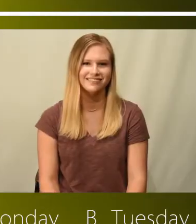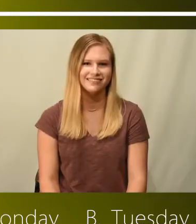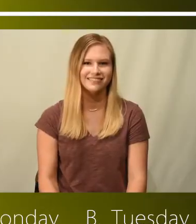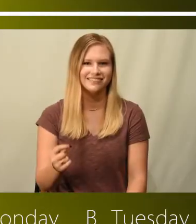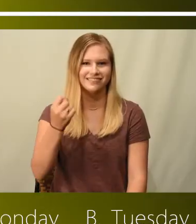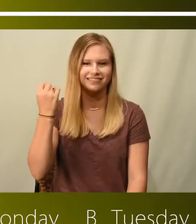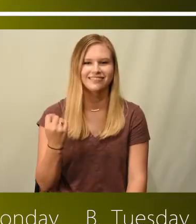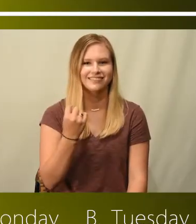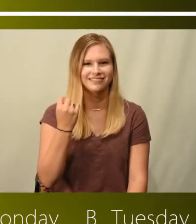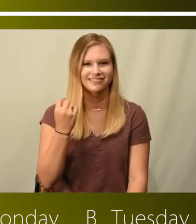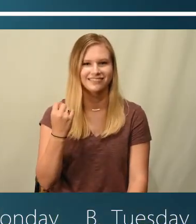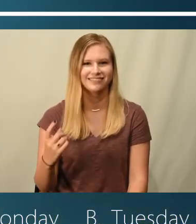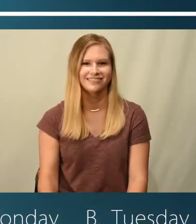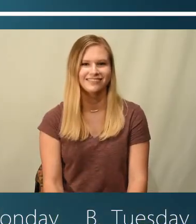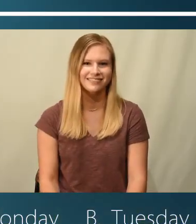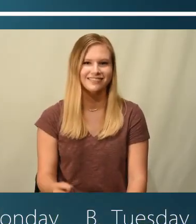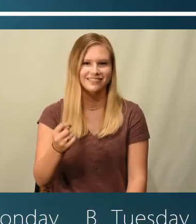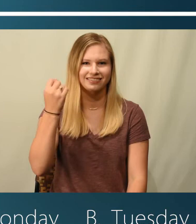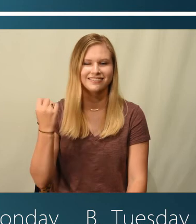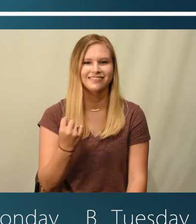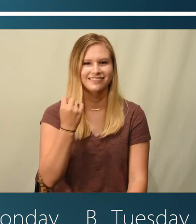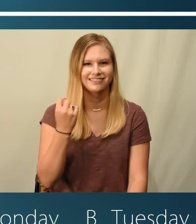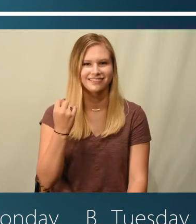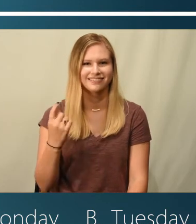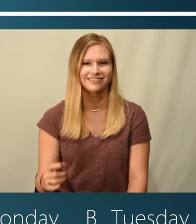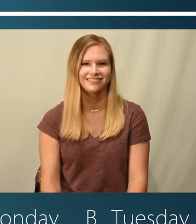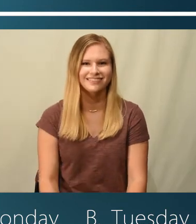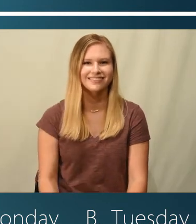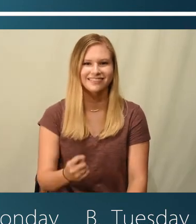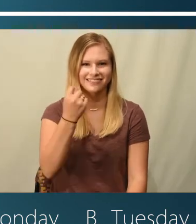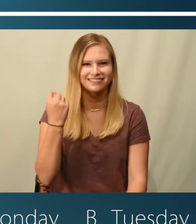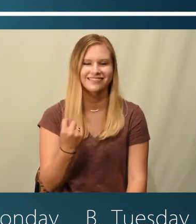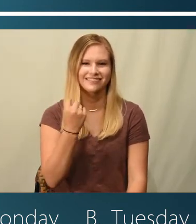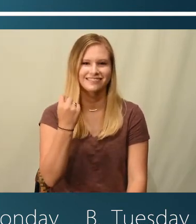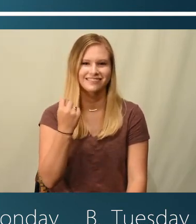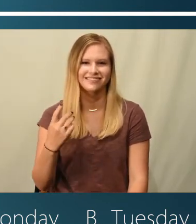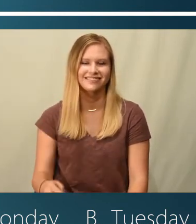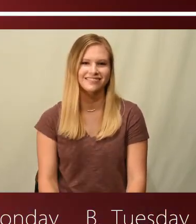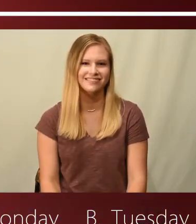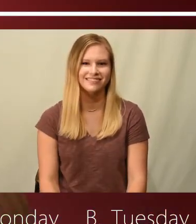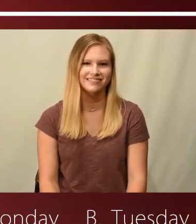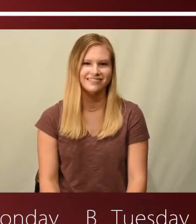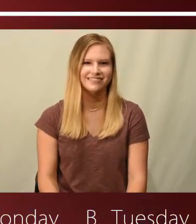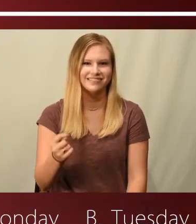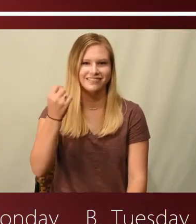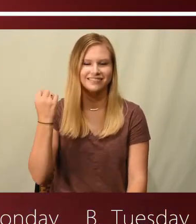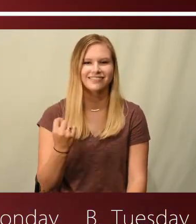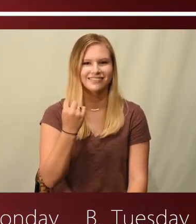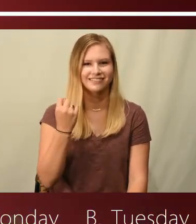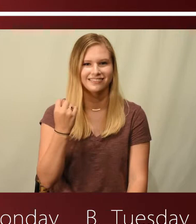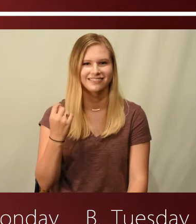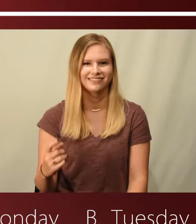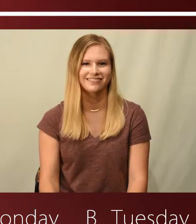in order in English. I don't know. Hmm. I think this was a team. I don't remember. So I'm gonna say Tuesday. Monday,